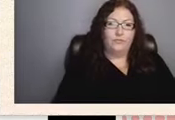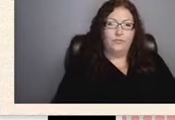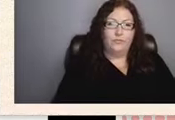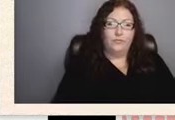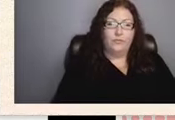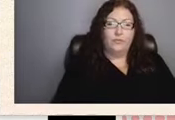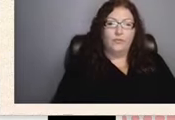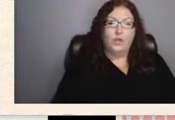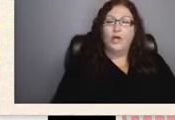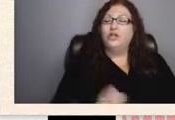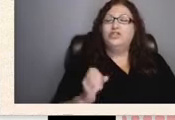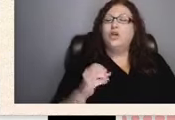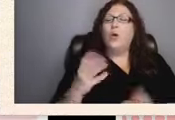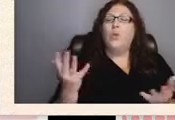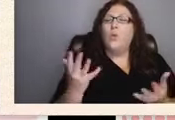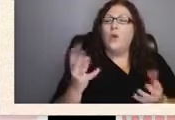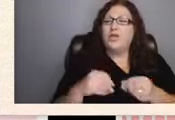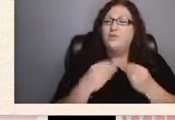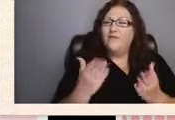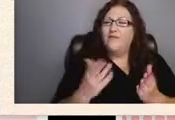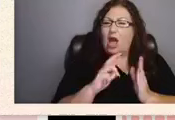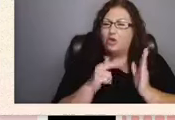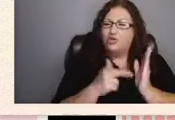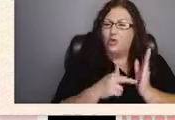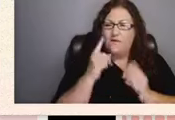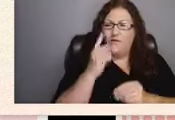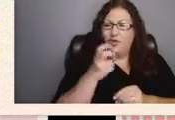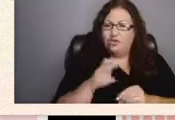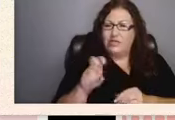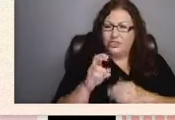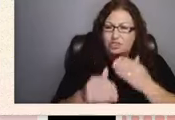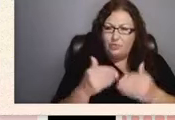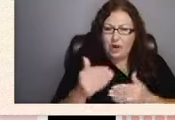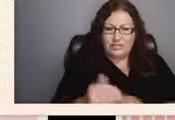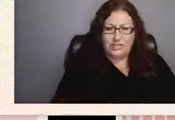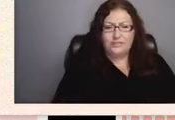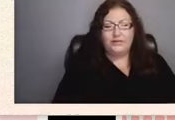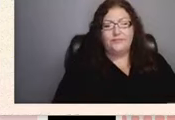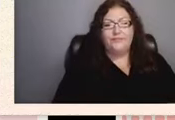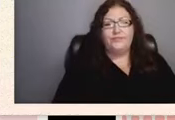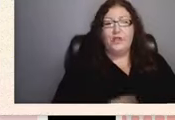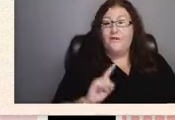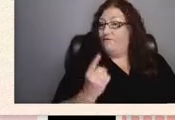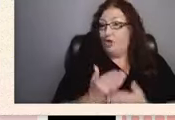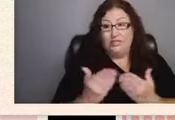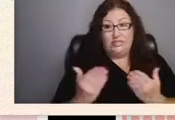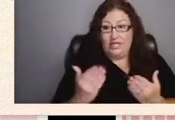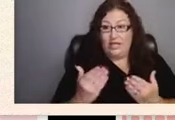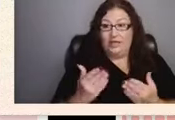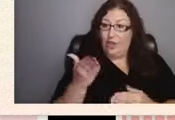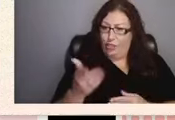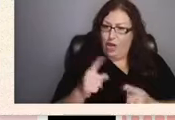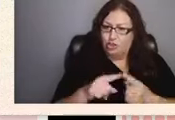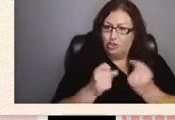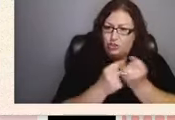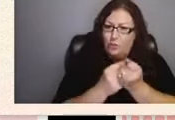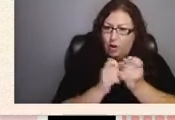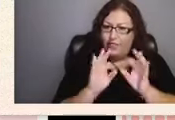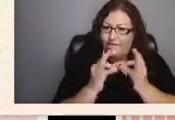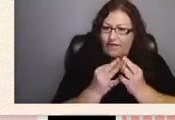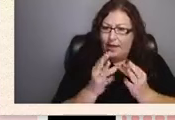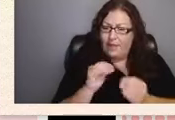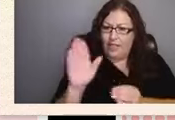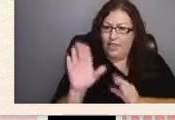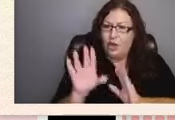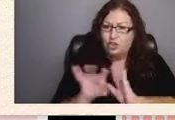So what's the provider's role in the transition process? So first things first, they're there to support the families in their choices and